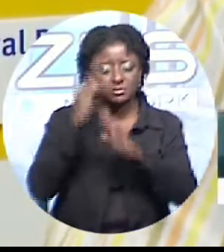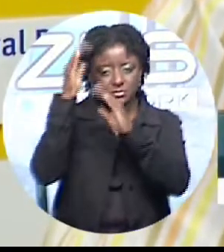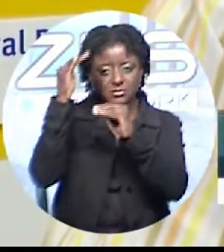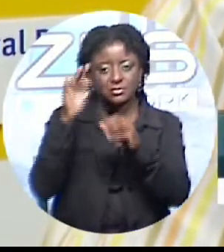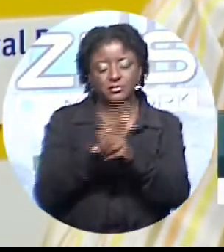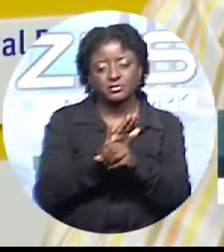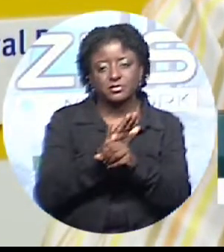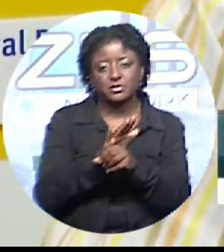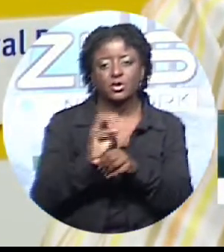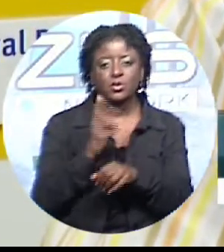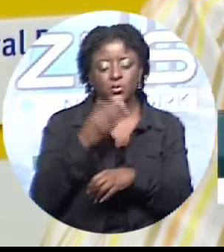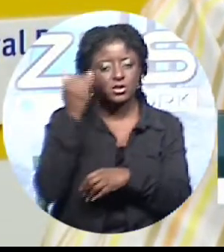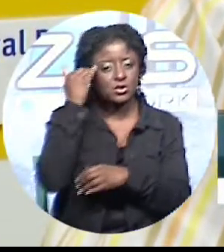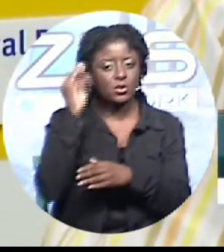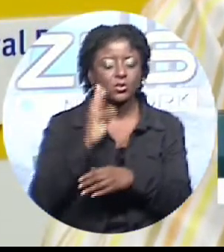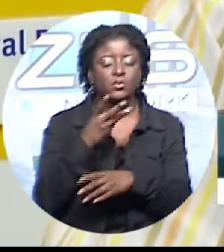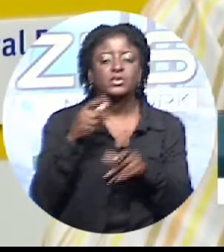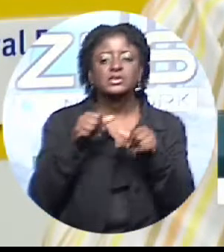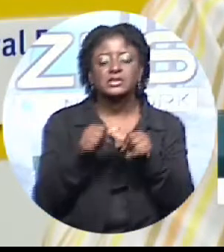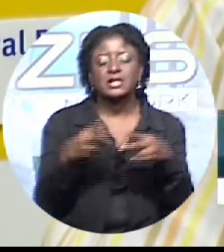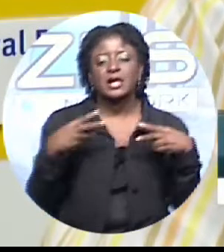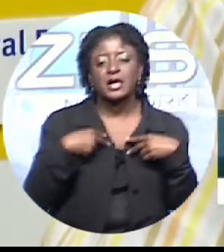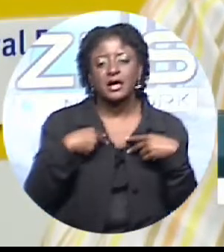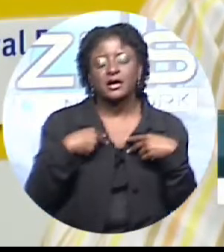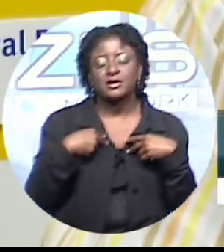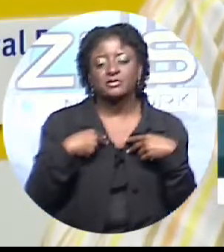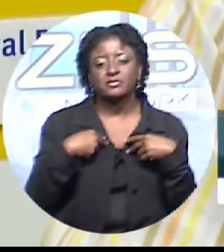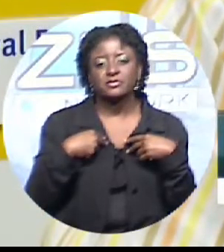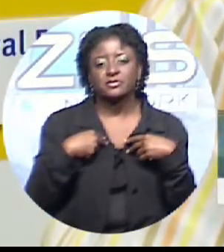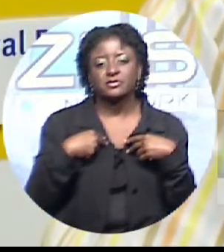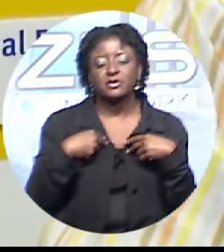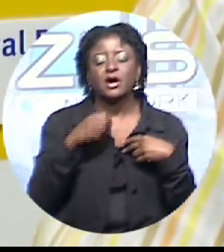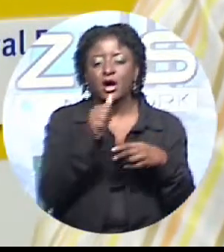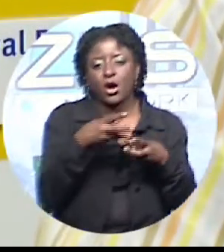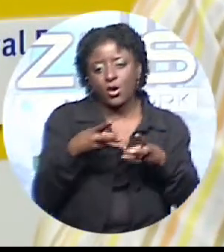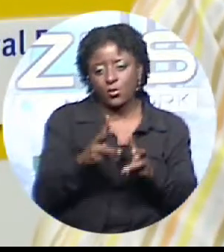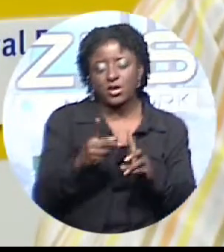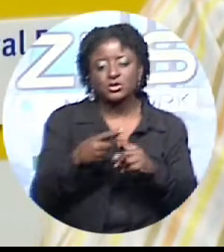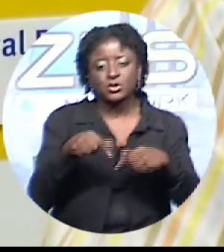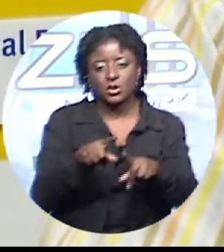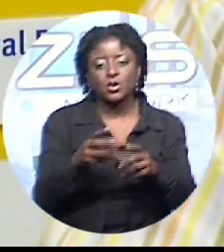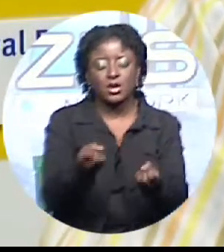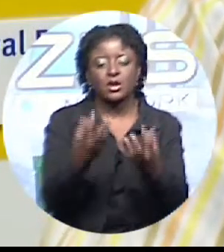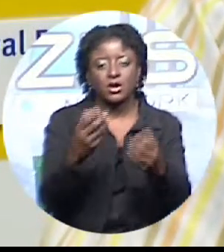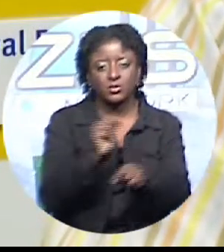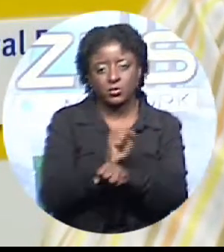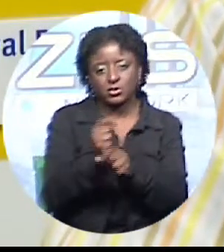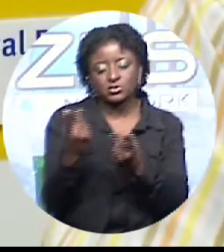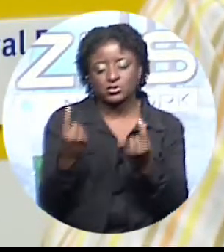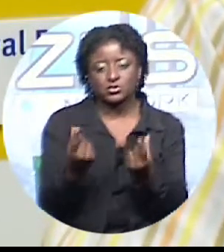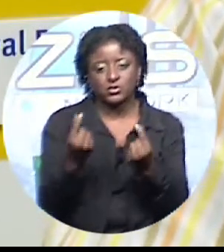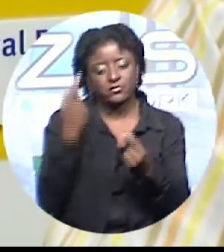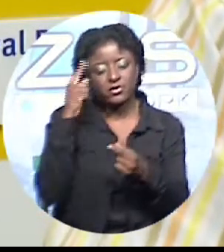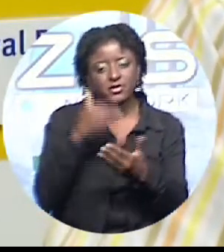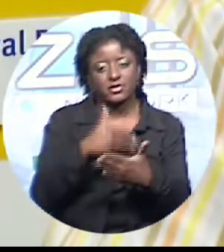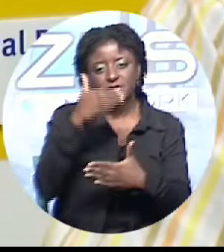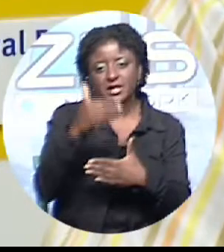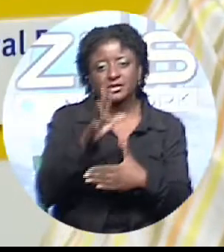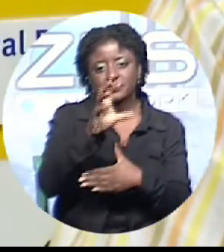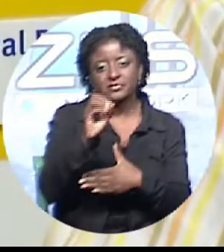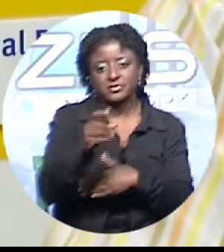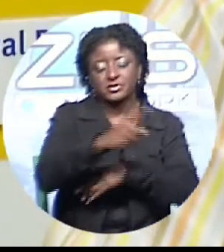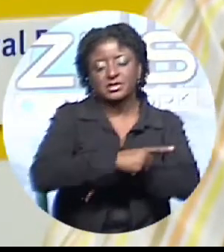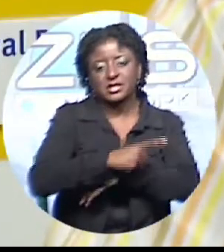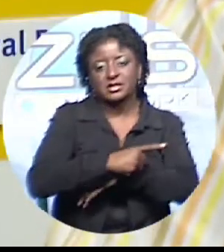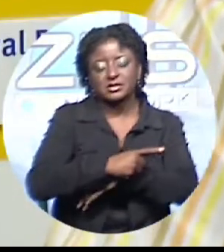We know we still have a way to go. We have a lot of work to do for the next 50 days, but